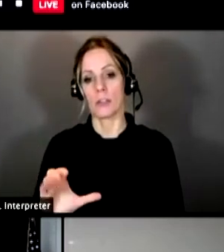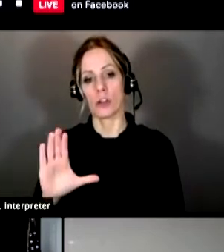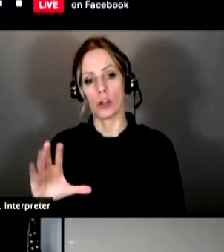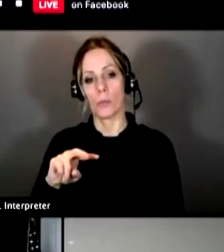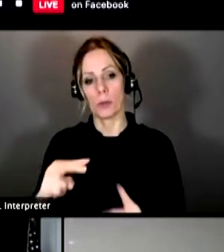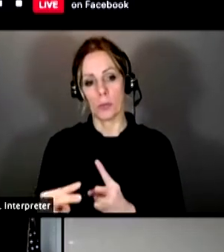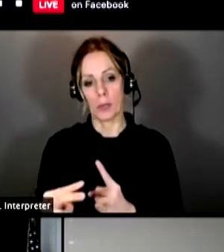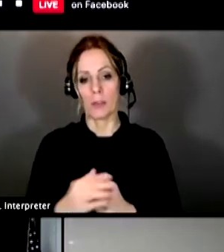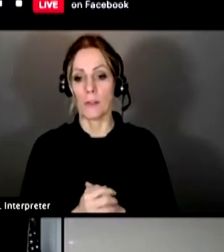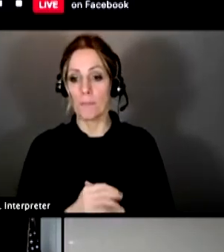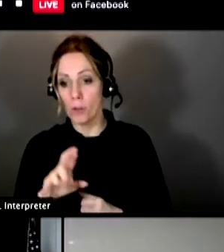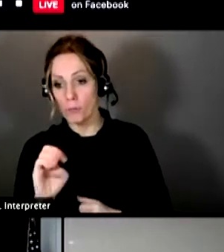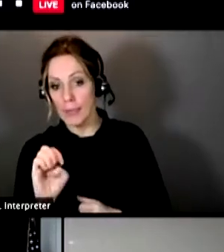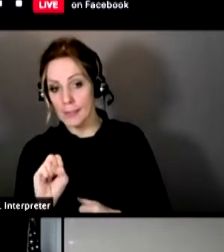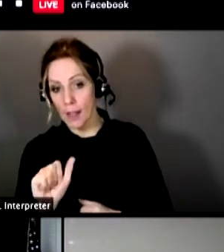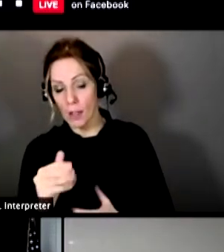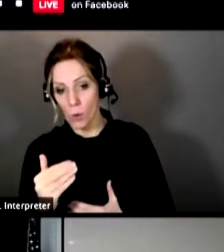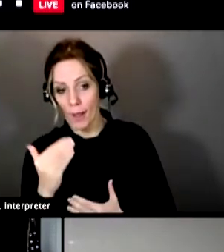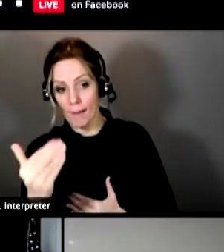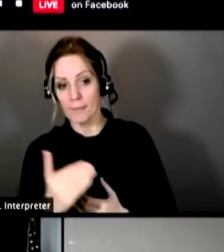if you're there, please go ahead.